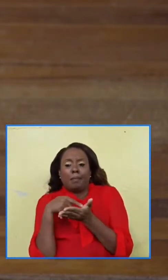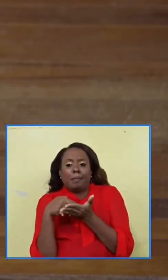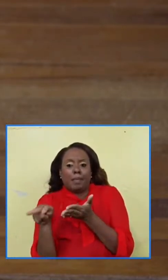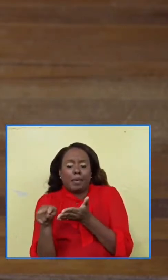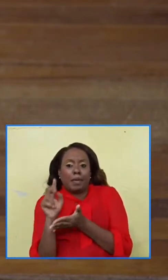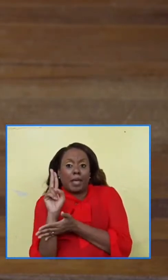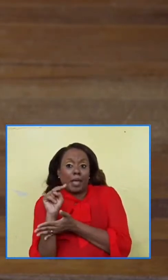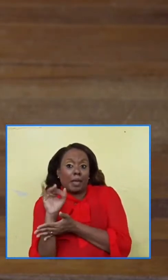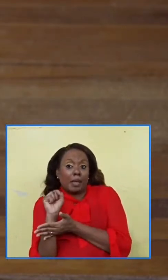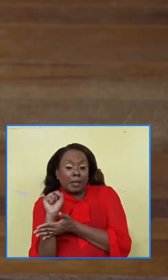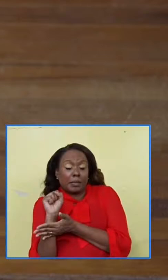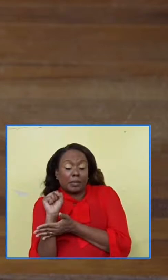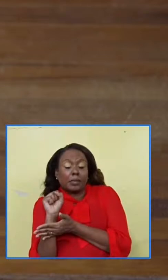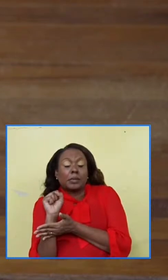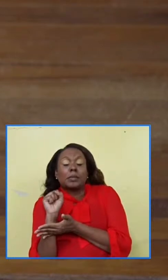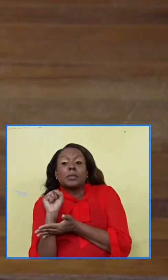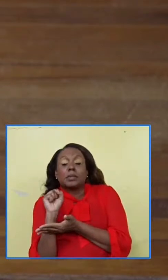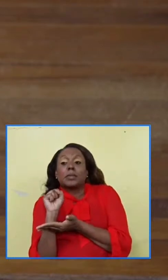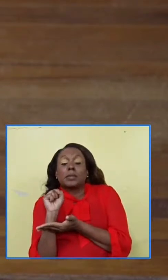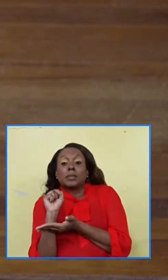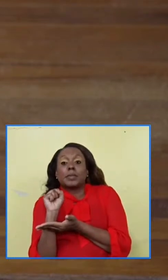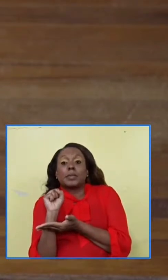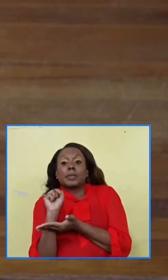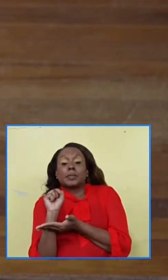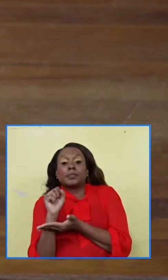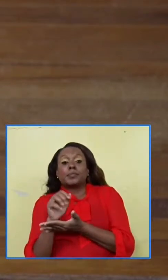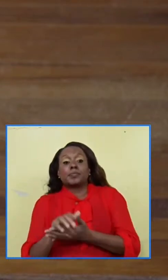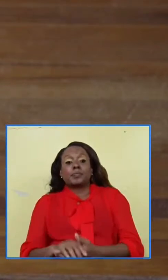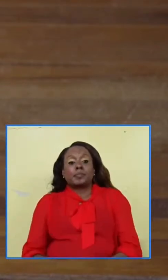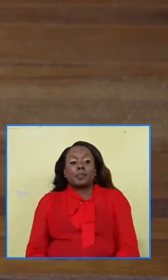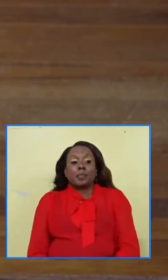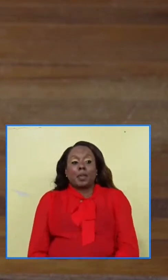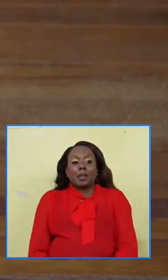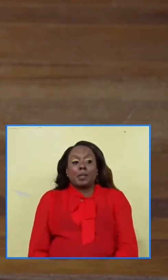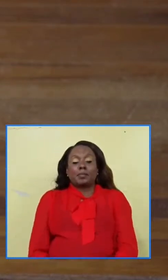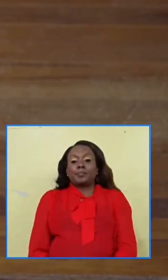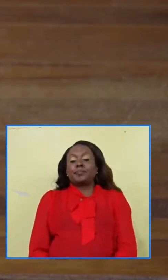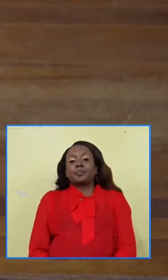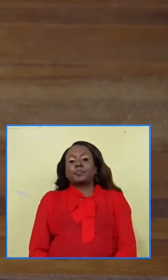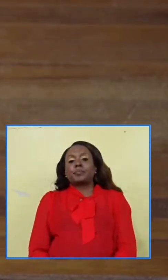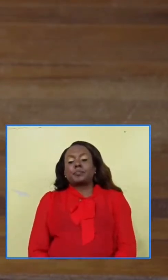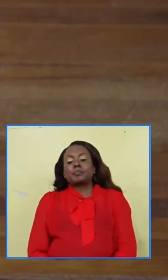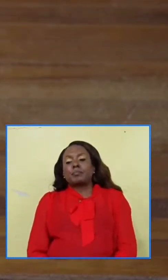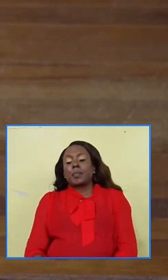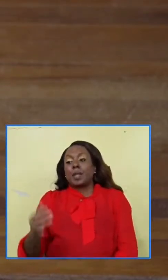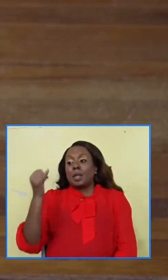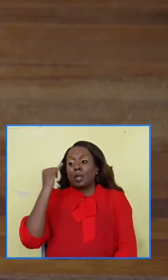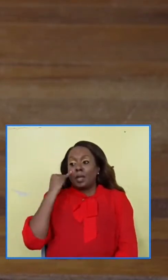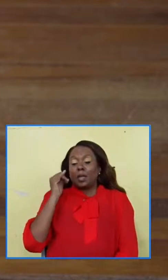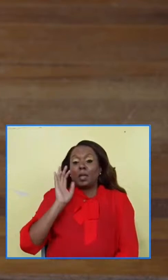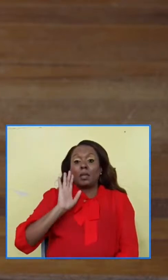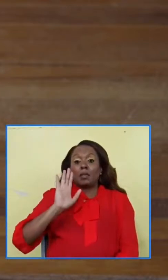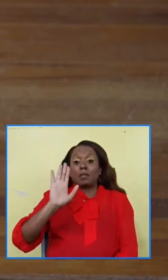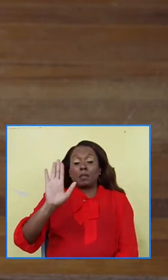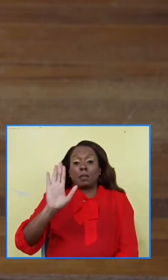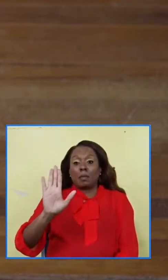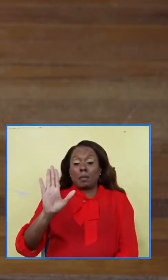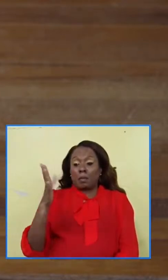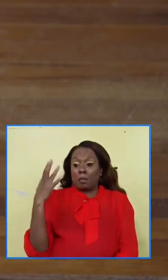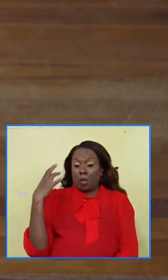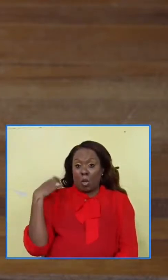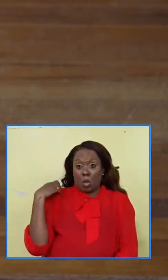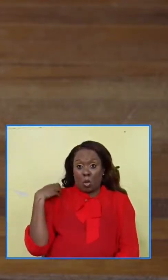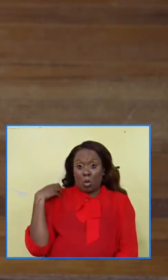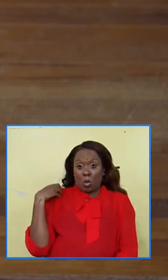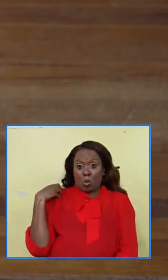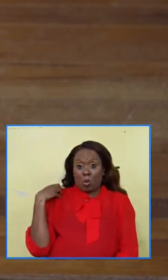in the contributions. What I can say is if your employer sends in the returns, as in